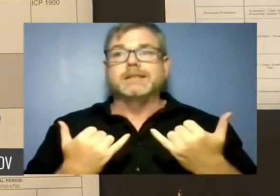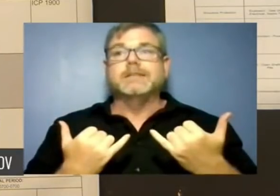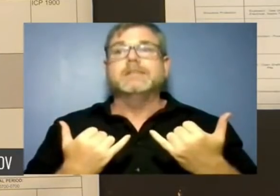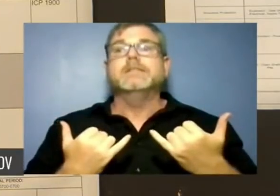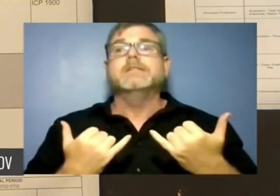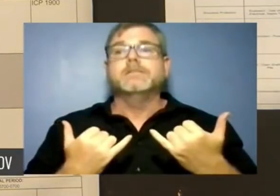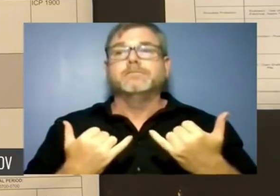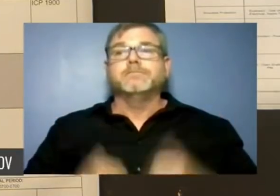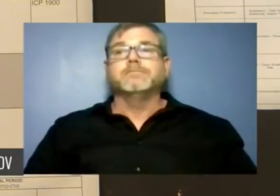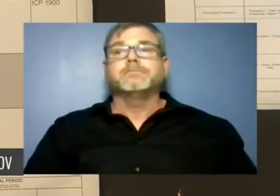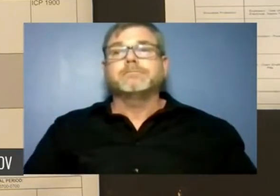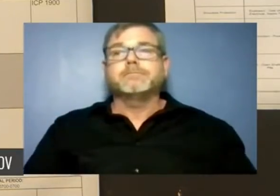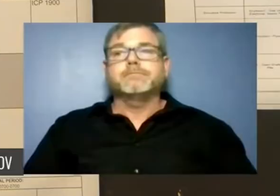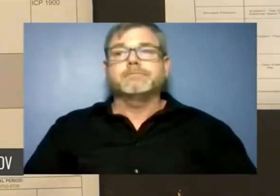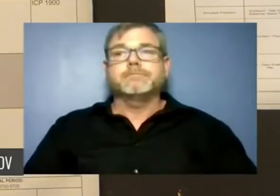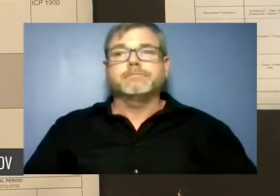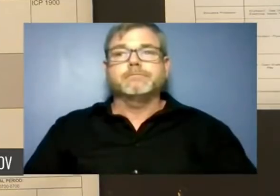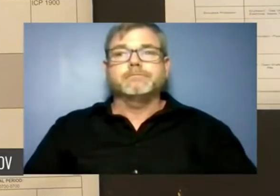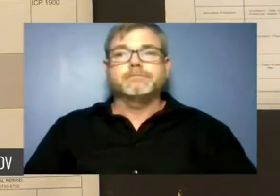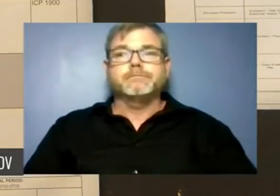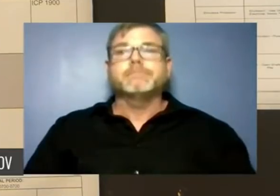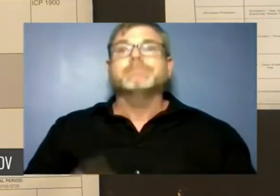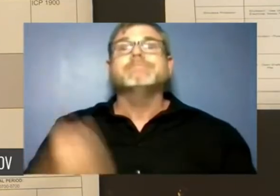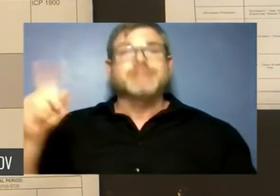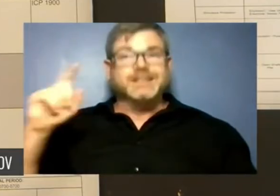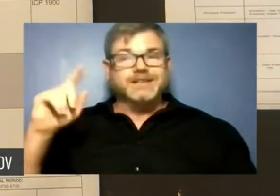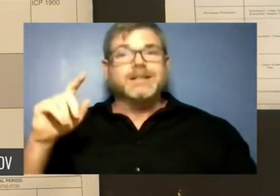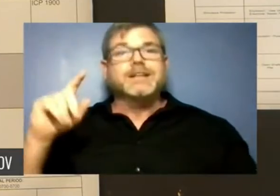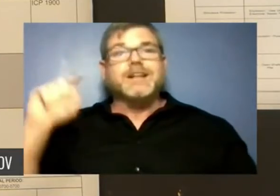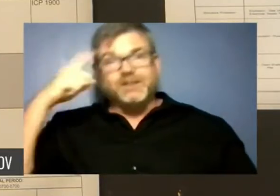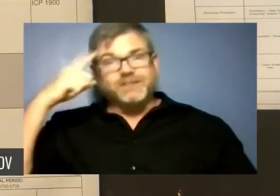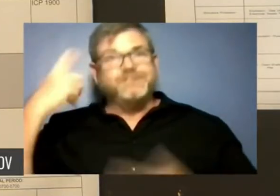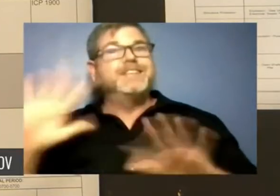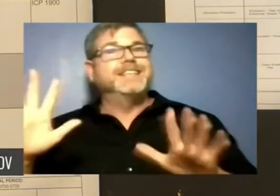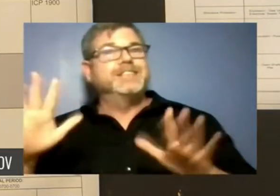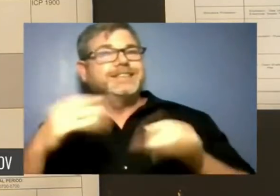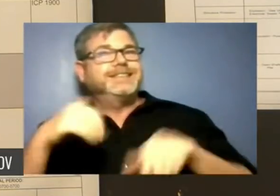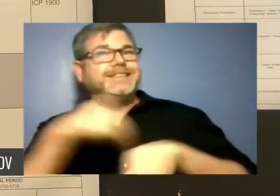And the reason why that's important is it allows the county to continue on with